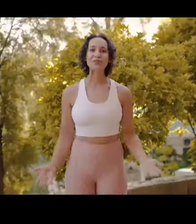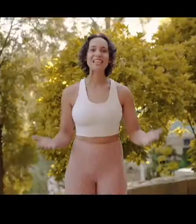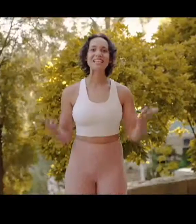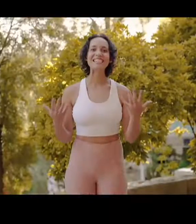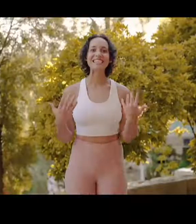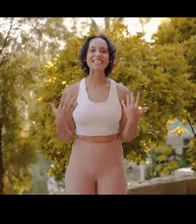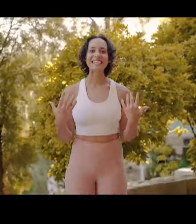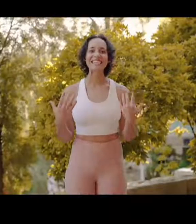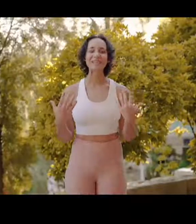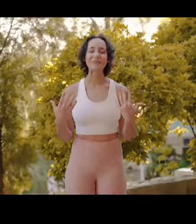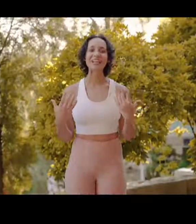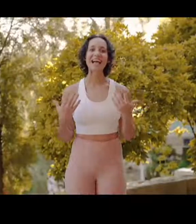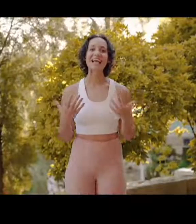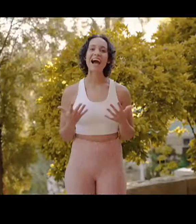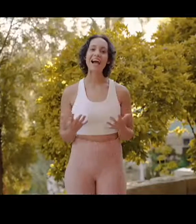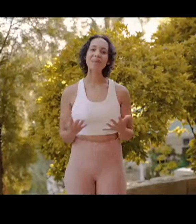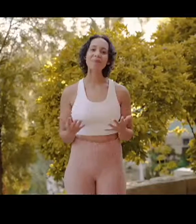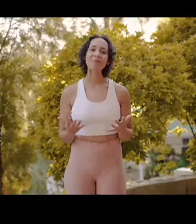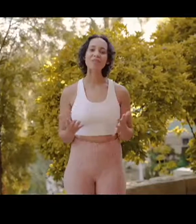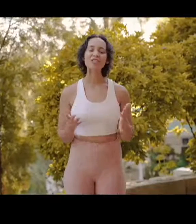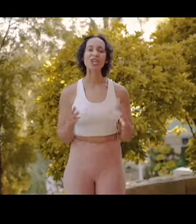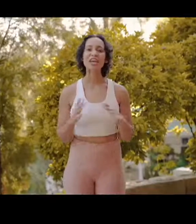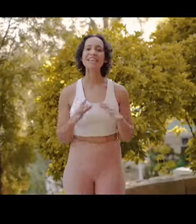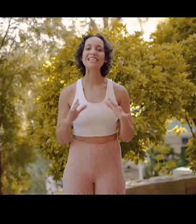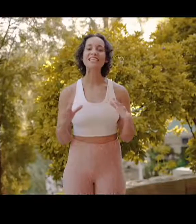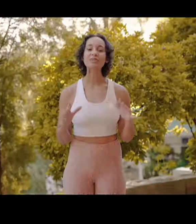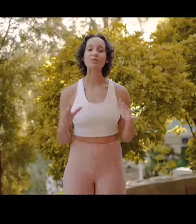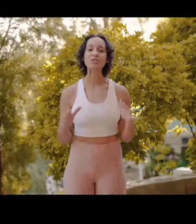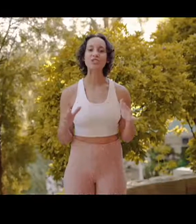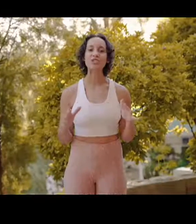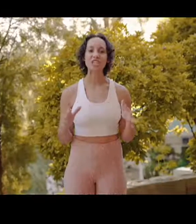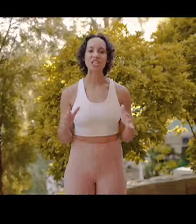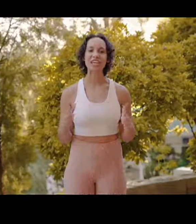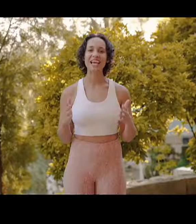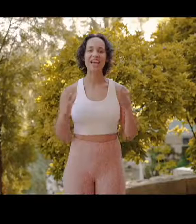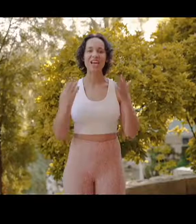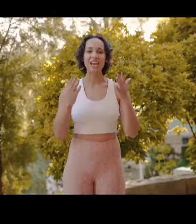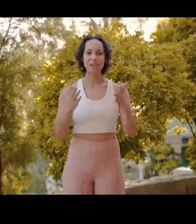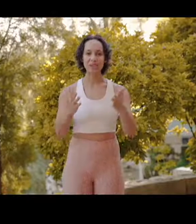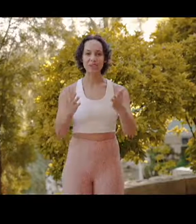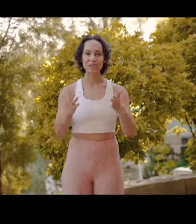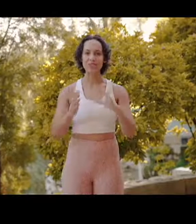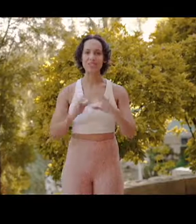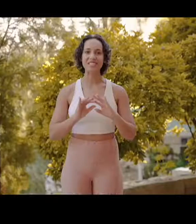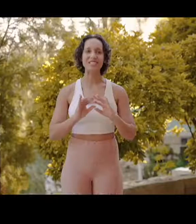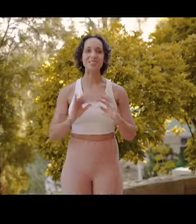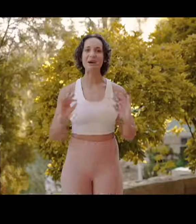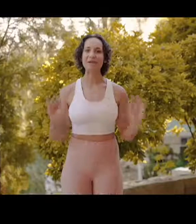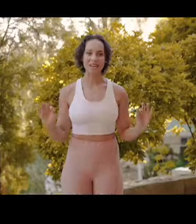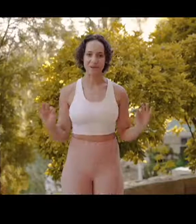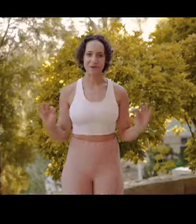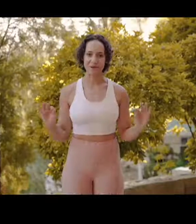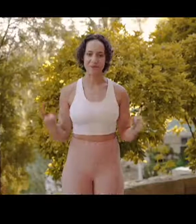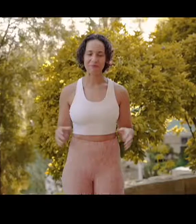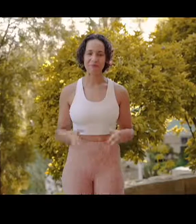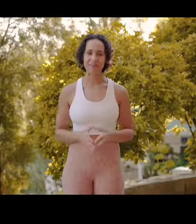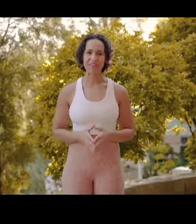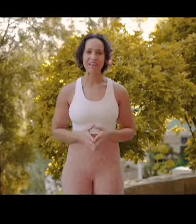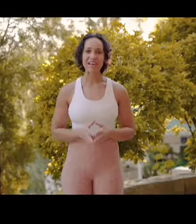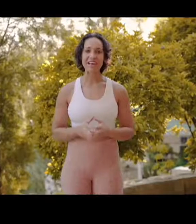Beautiful souls, this is Nikita Winkler, and I'm here to share easy tools for stretching that you can do just about